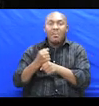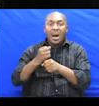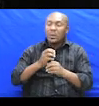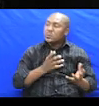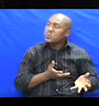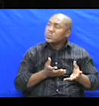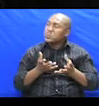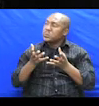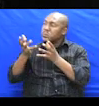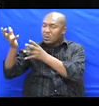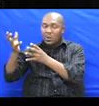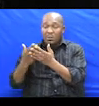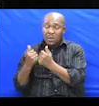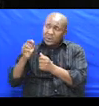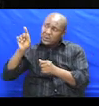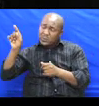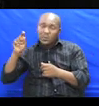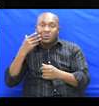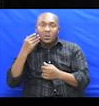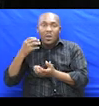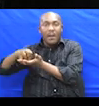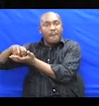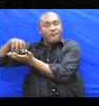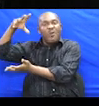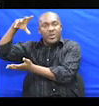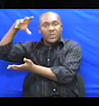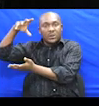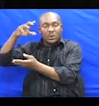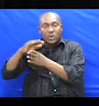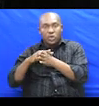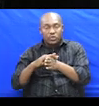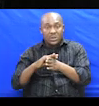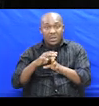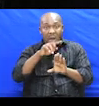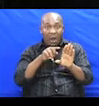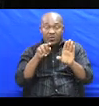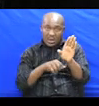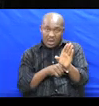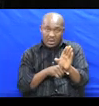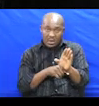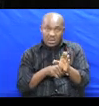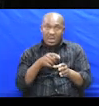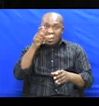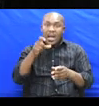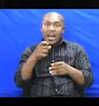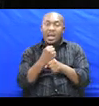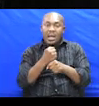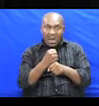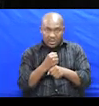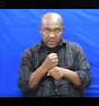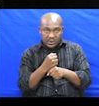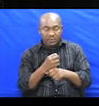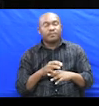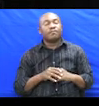cheap laborers, since European capitalists wanted to maximize their profit by using